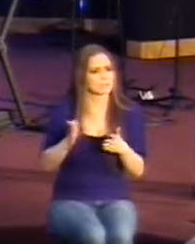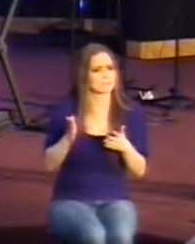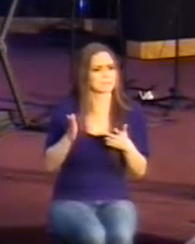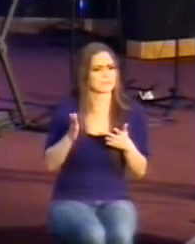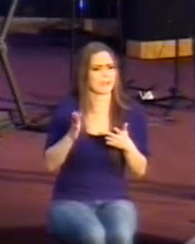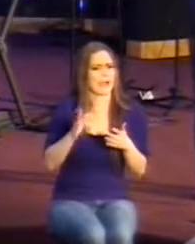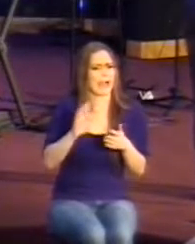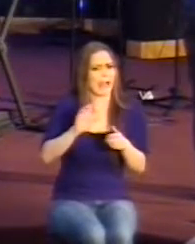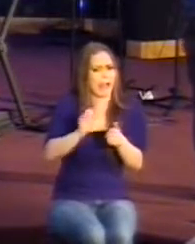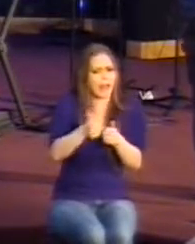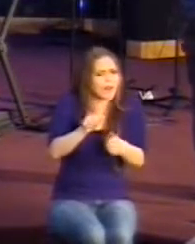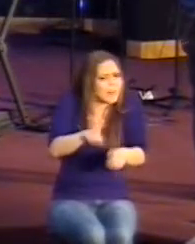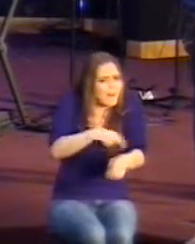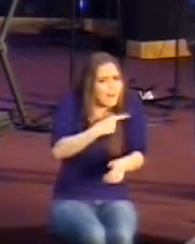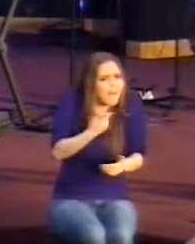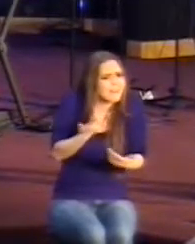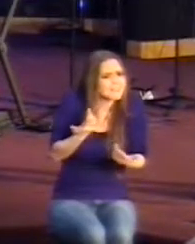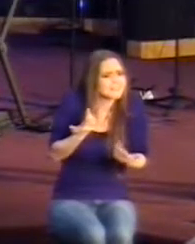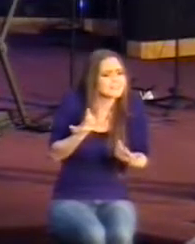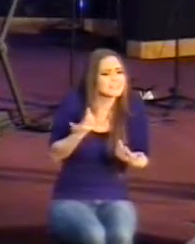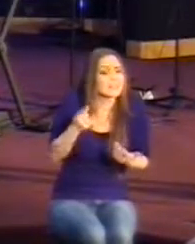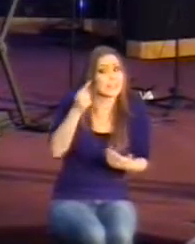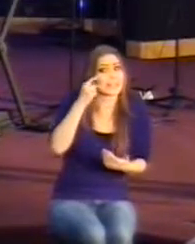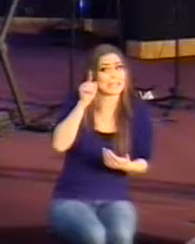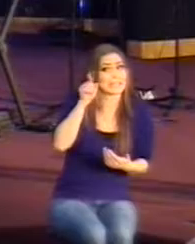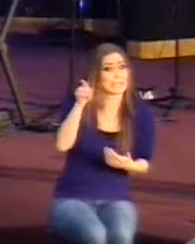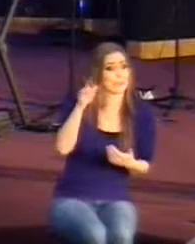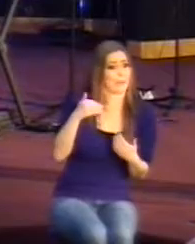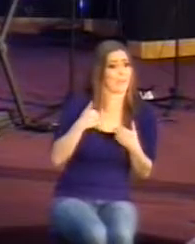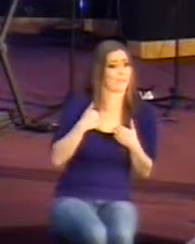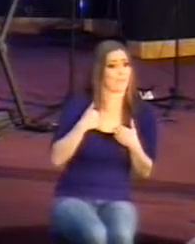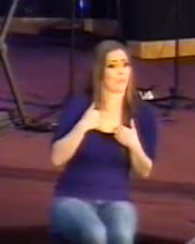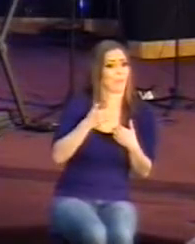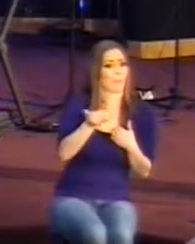long? God, I think you may have the wrong house."